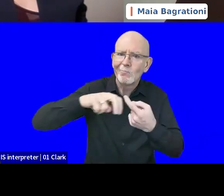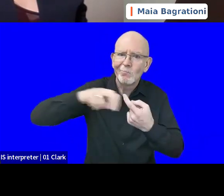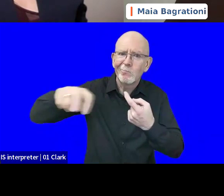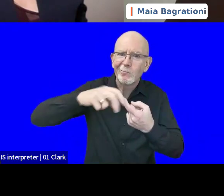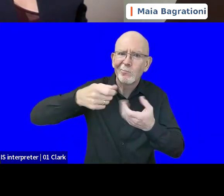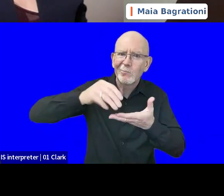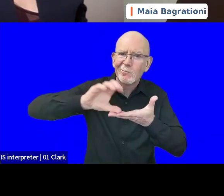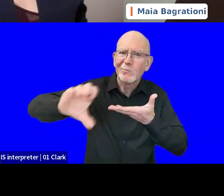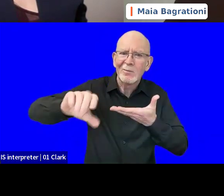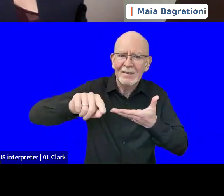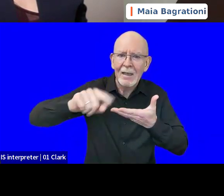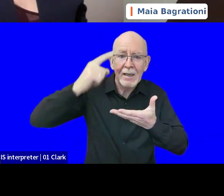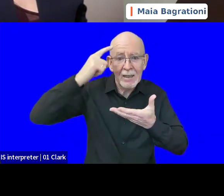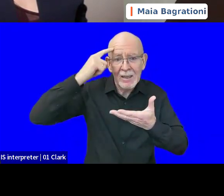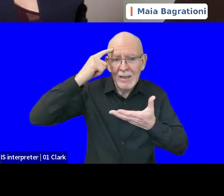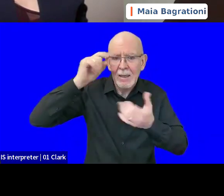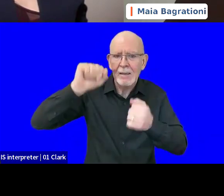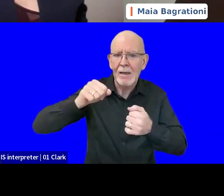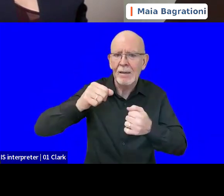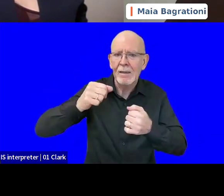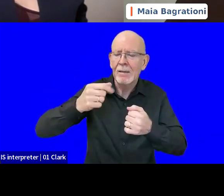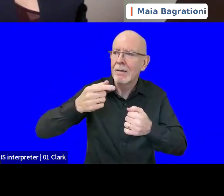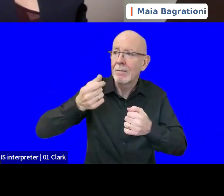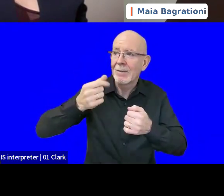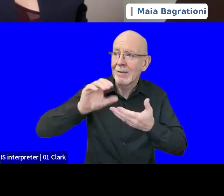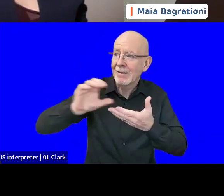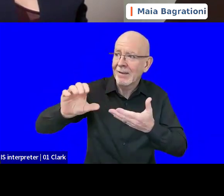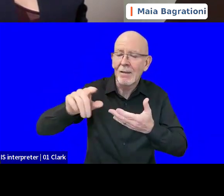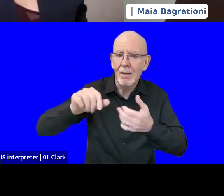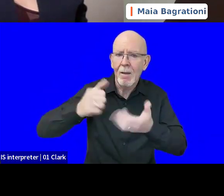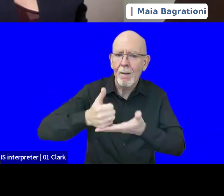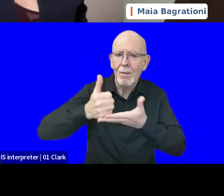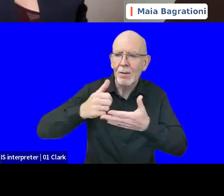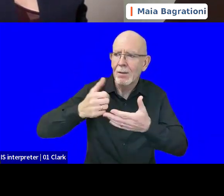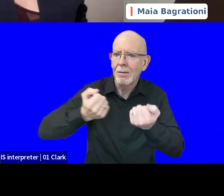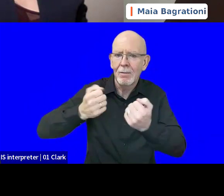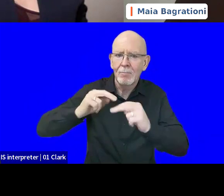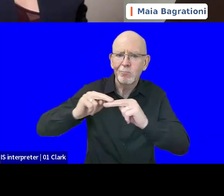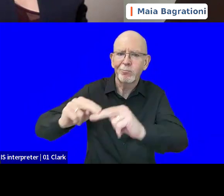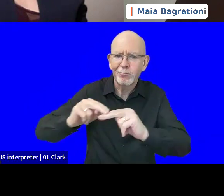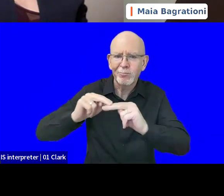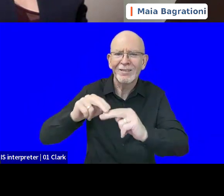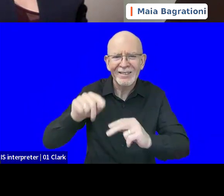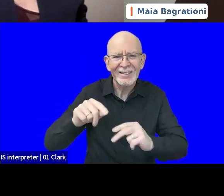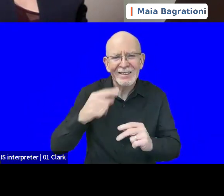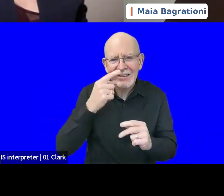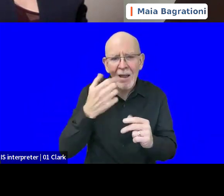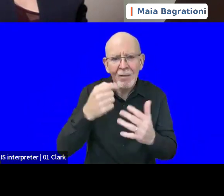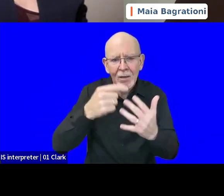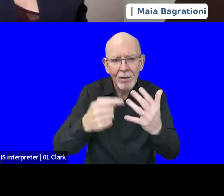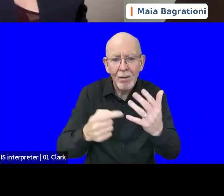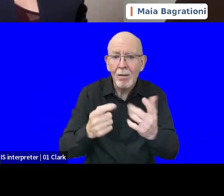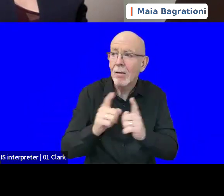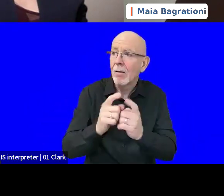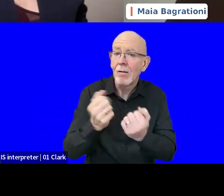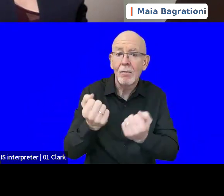that much more money in order to have transportation. So there's a whole, we want to understand the whole structure of these costs and come up with a constellation